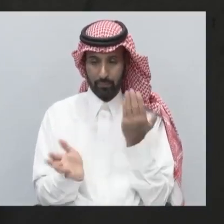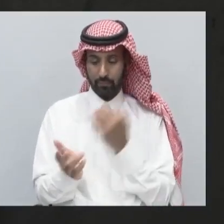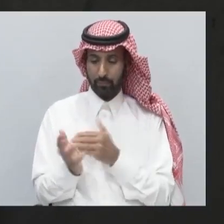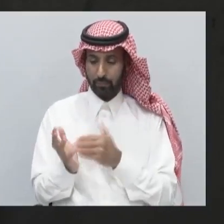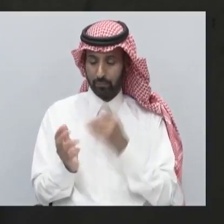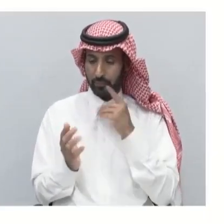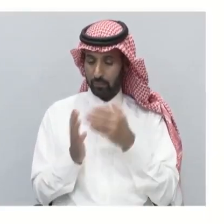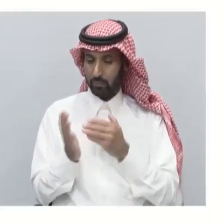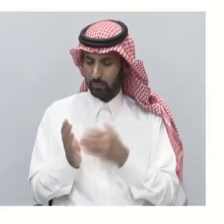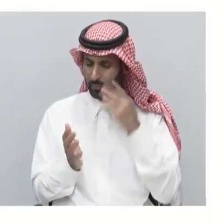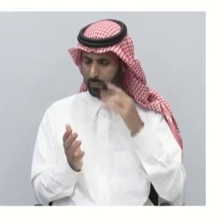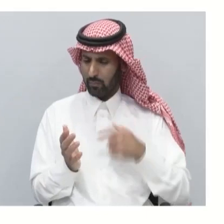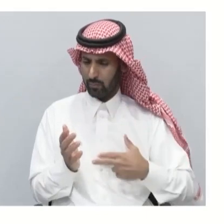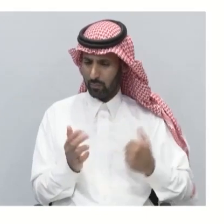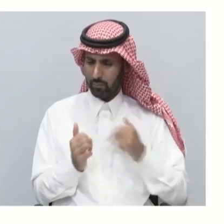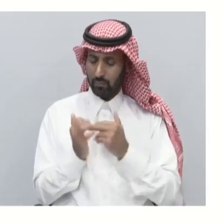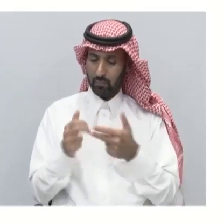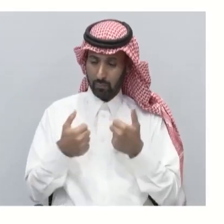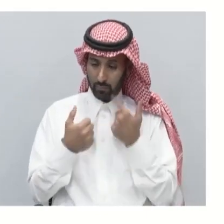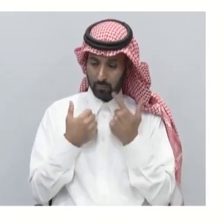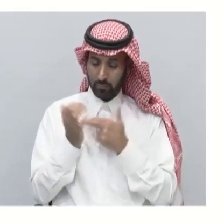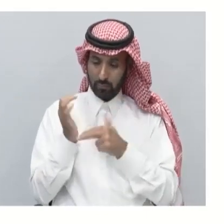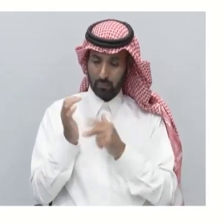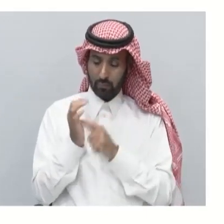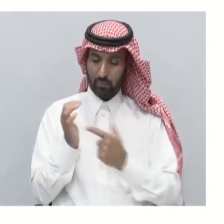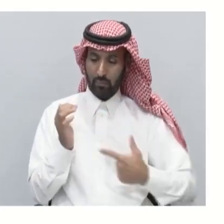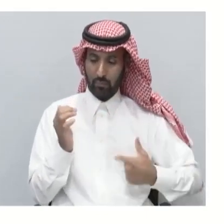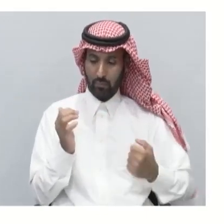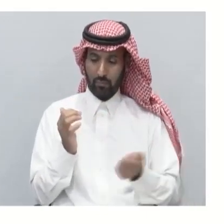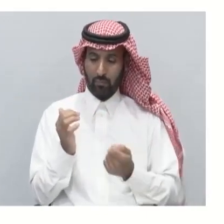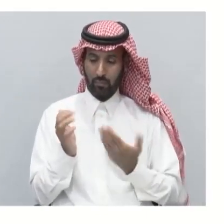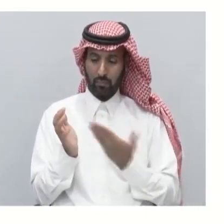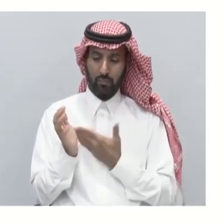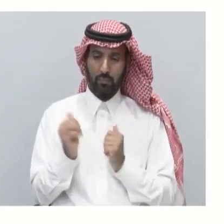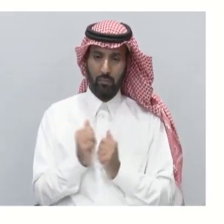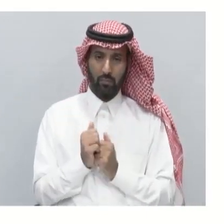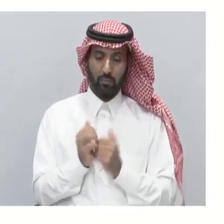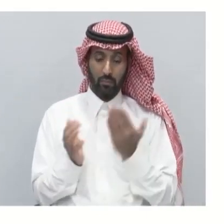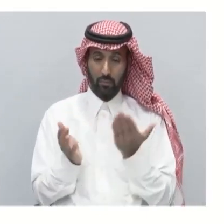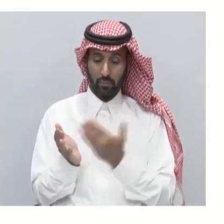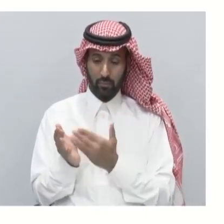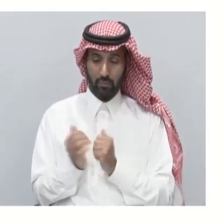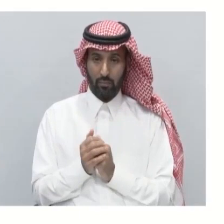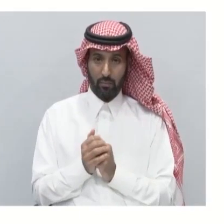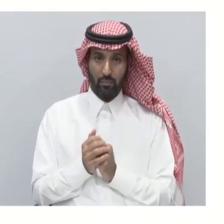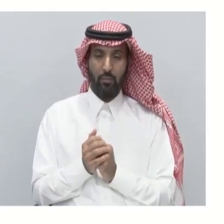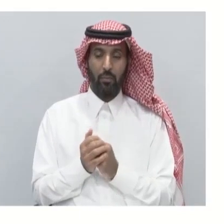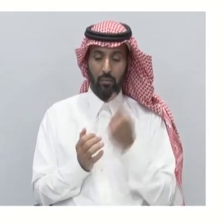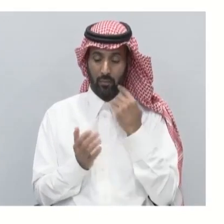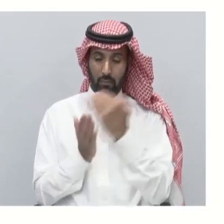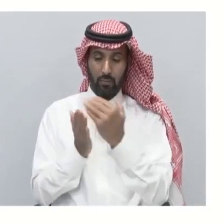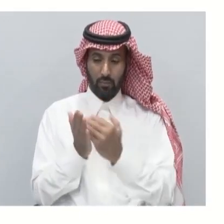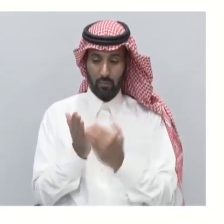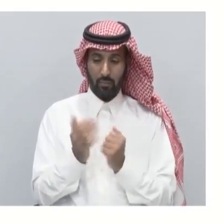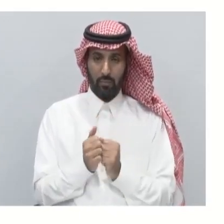up with the last part, which is the closing line and the signature. Let's get started with these one step at